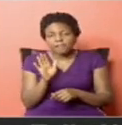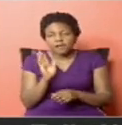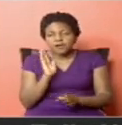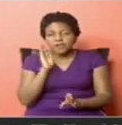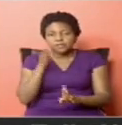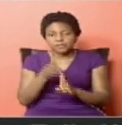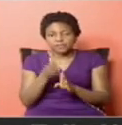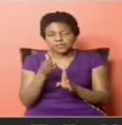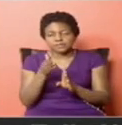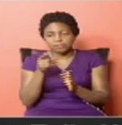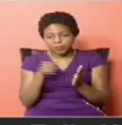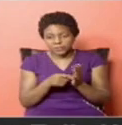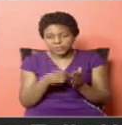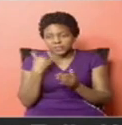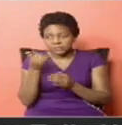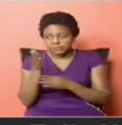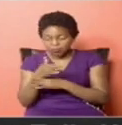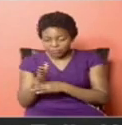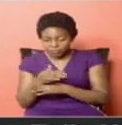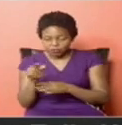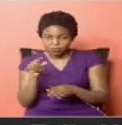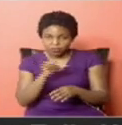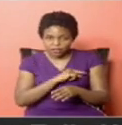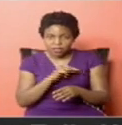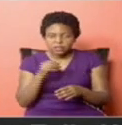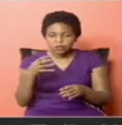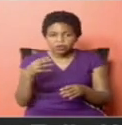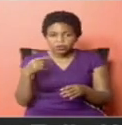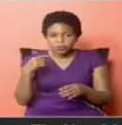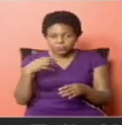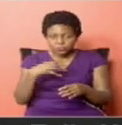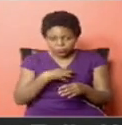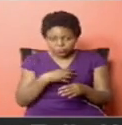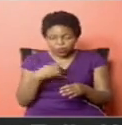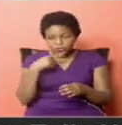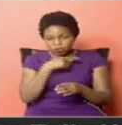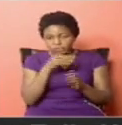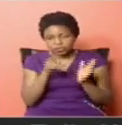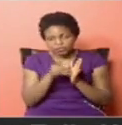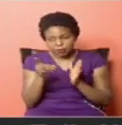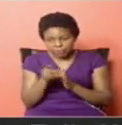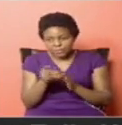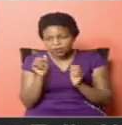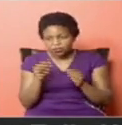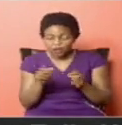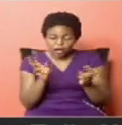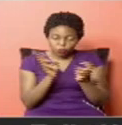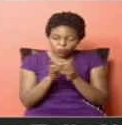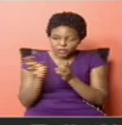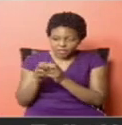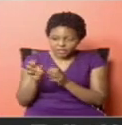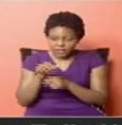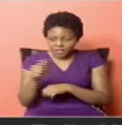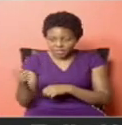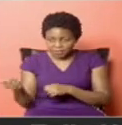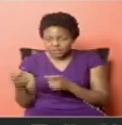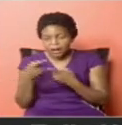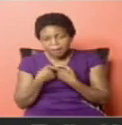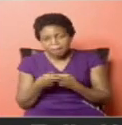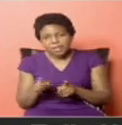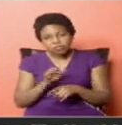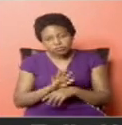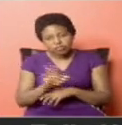reference point, is the Ministry of Gender, Labour and Social Development. You can contact others, but make sure